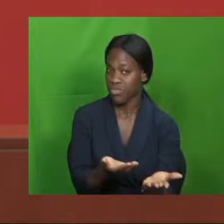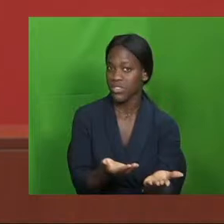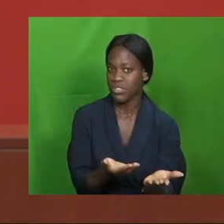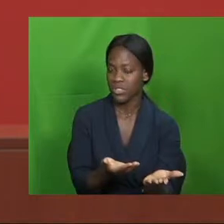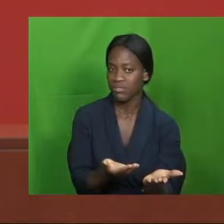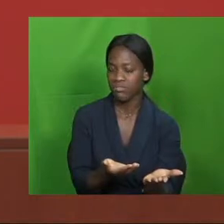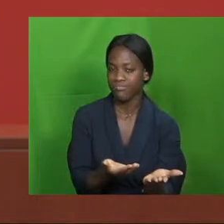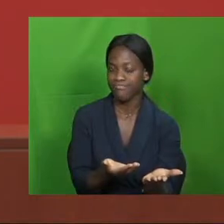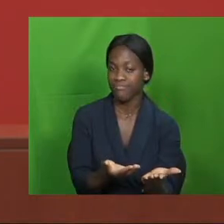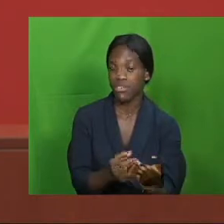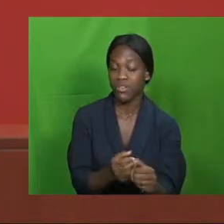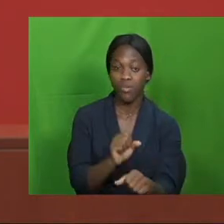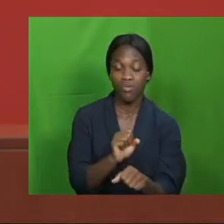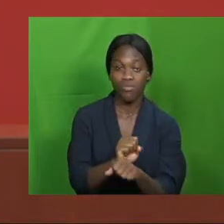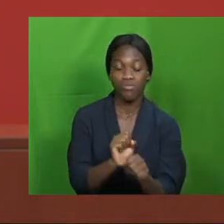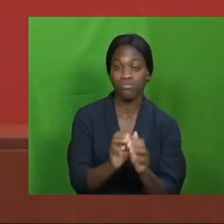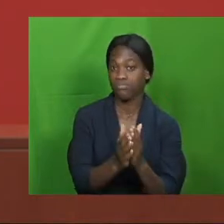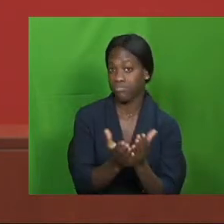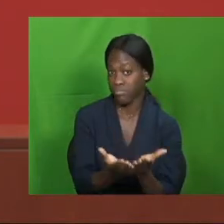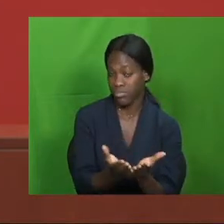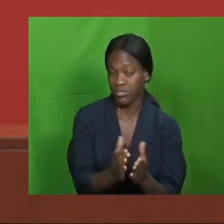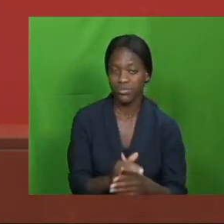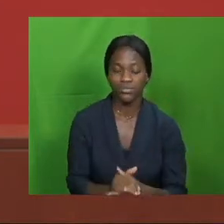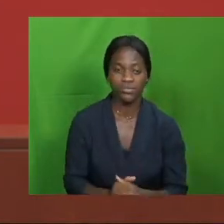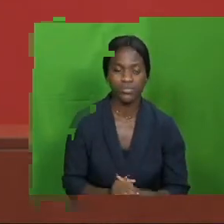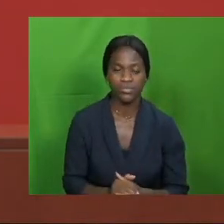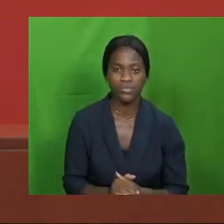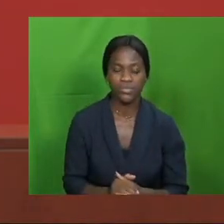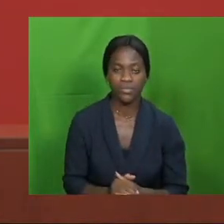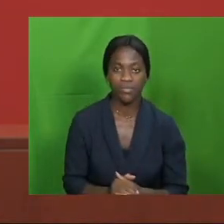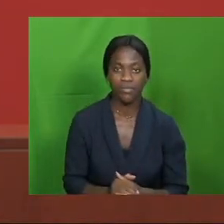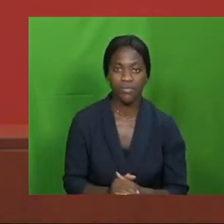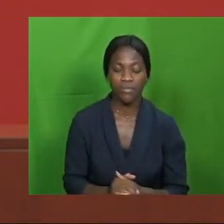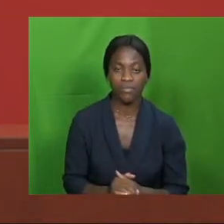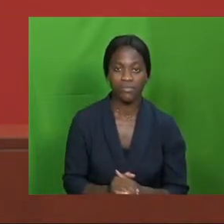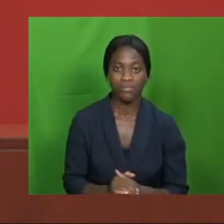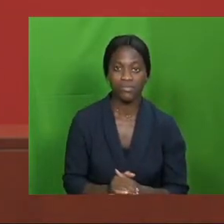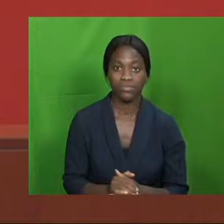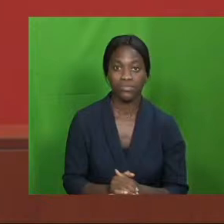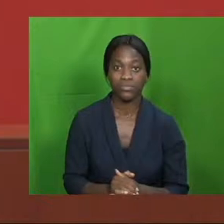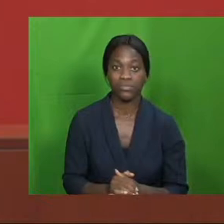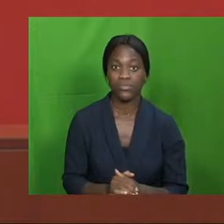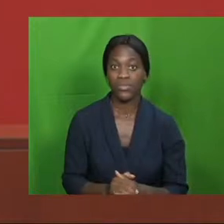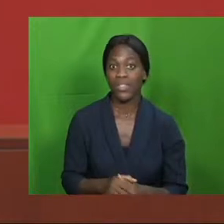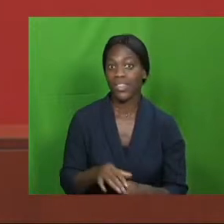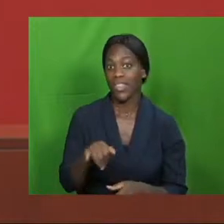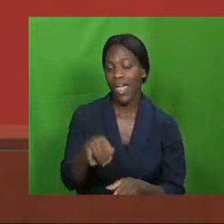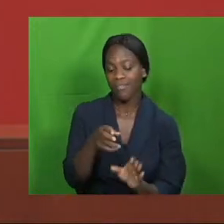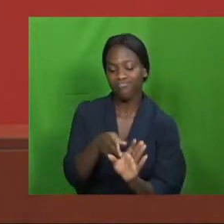paper, and thus same should be withdrawn.